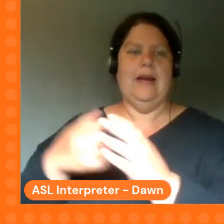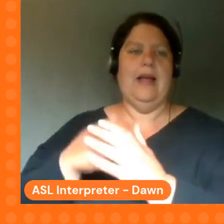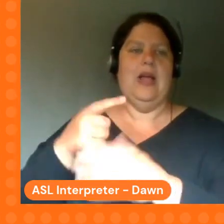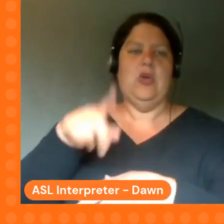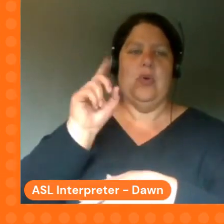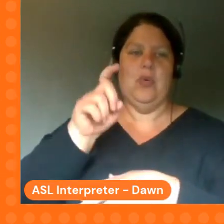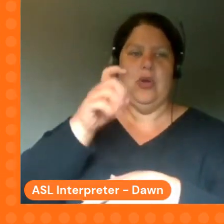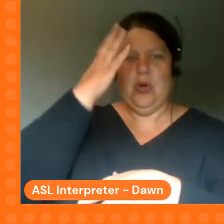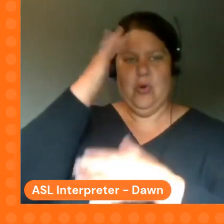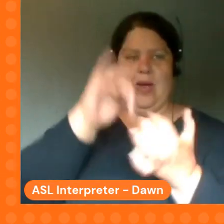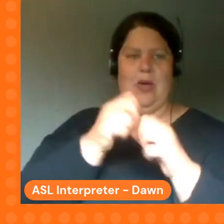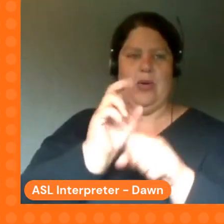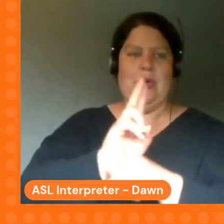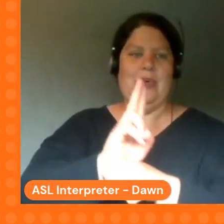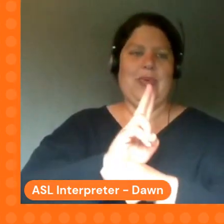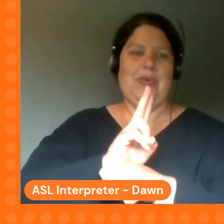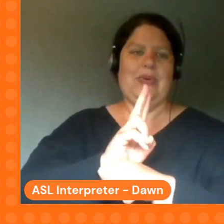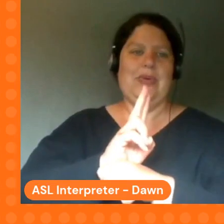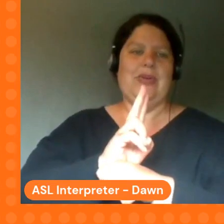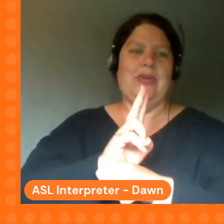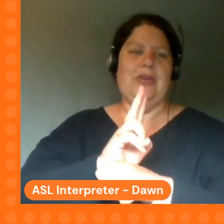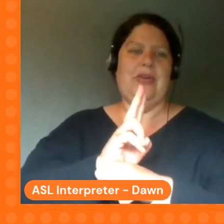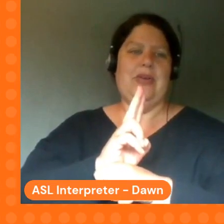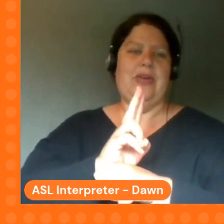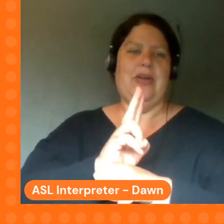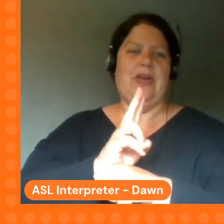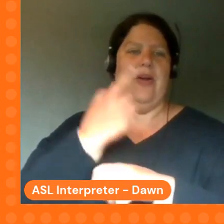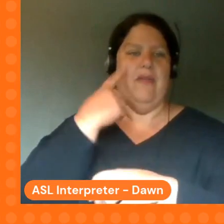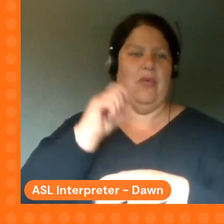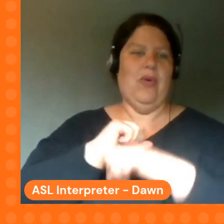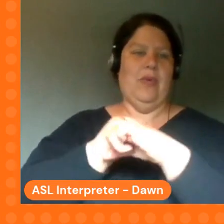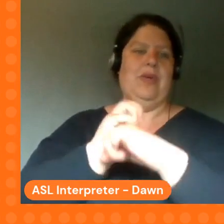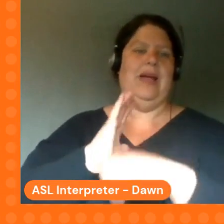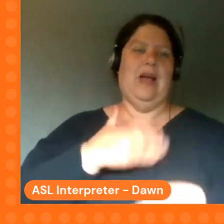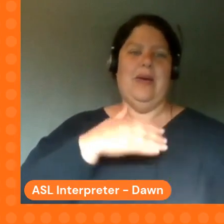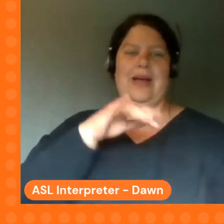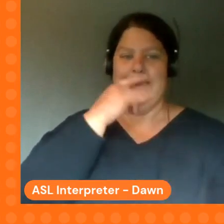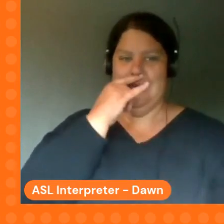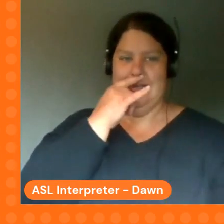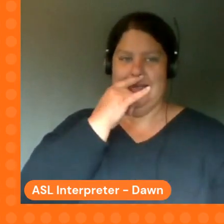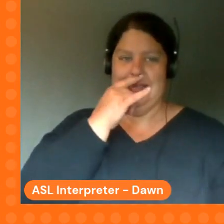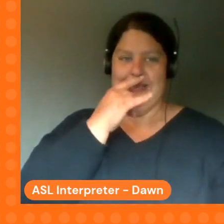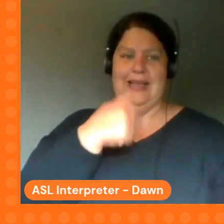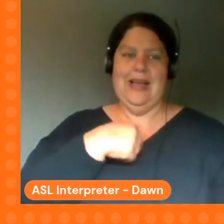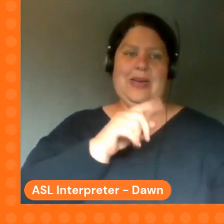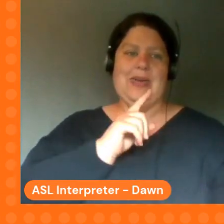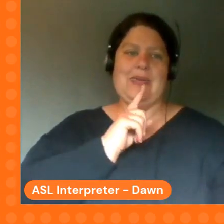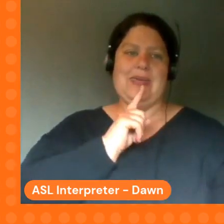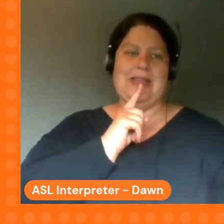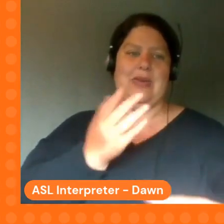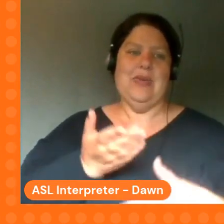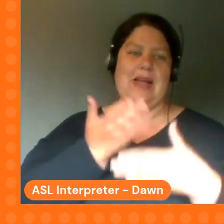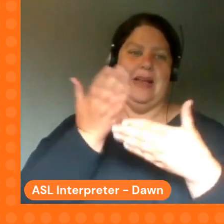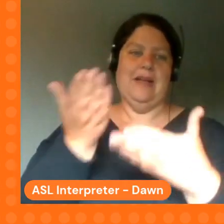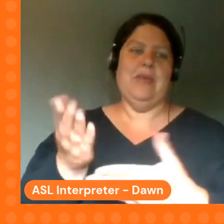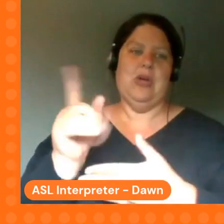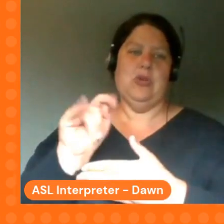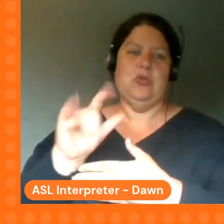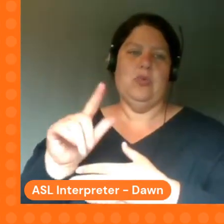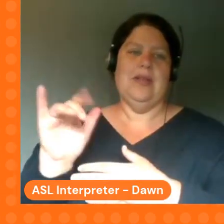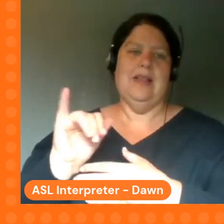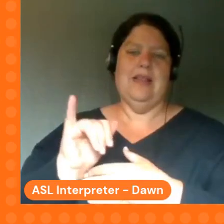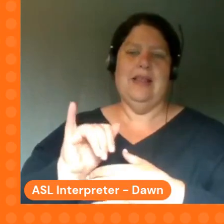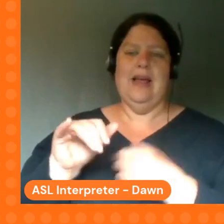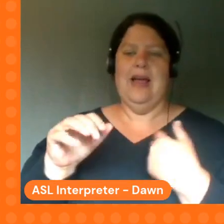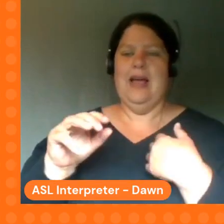it. So to protect our kids, so I really recommend like a tool like Machine Learning for Kids to